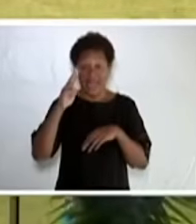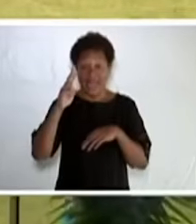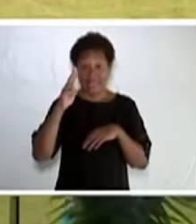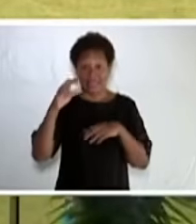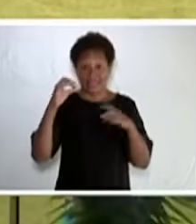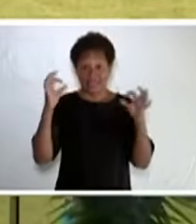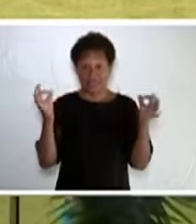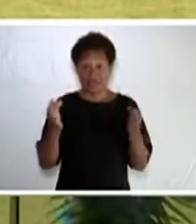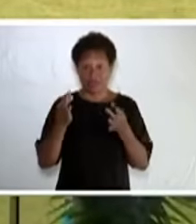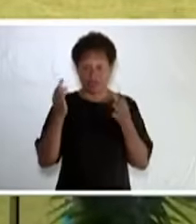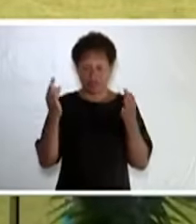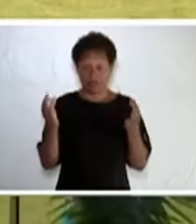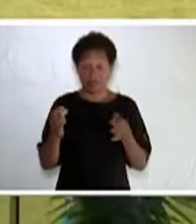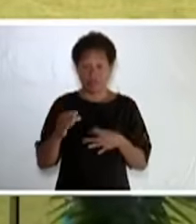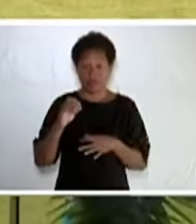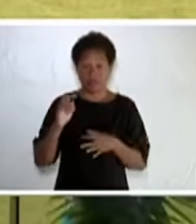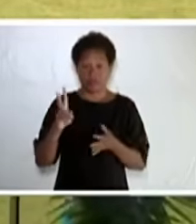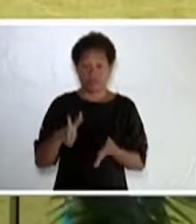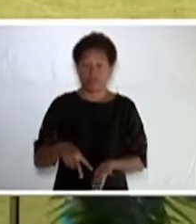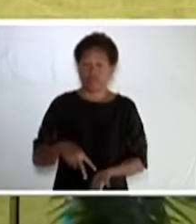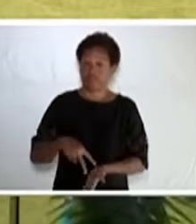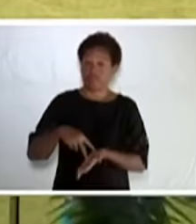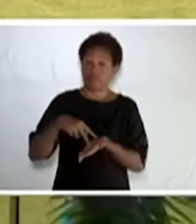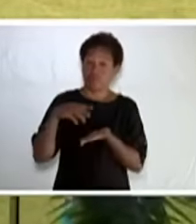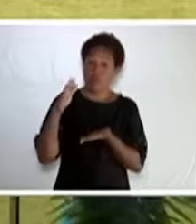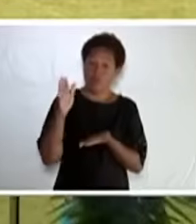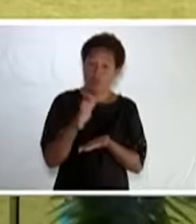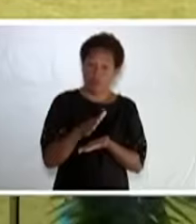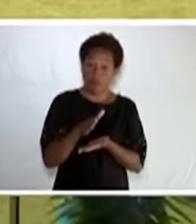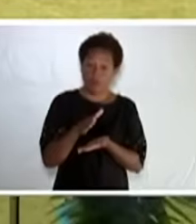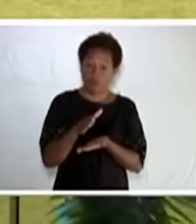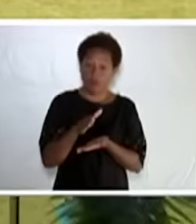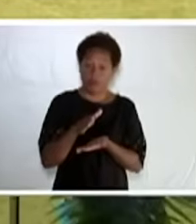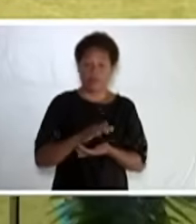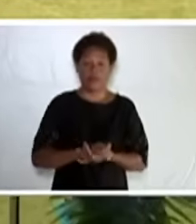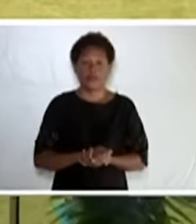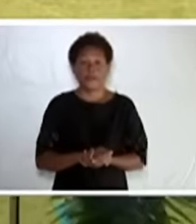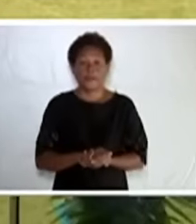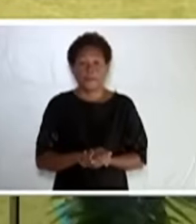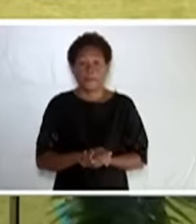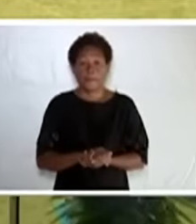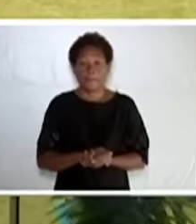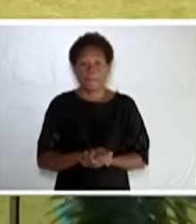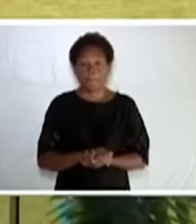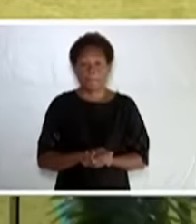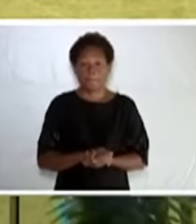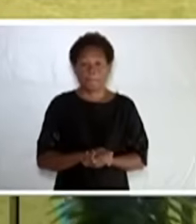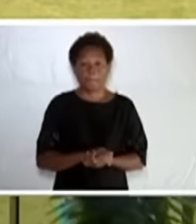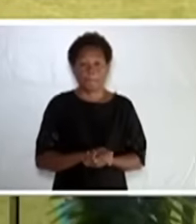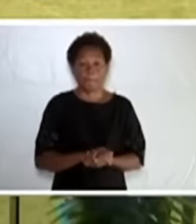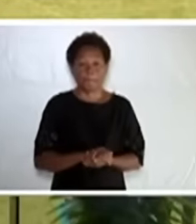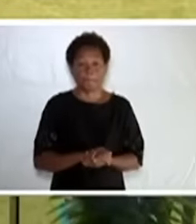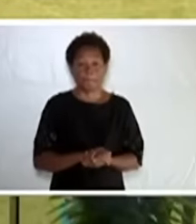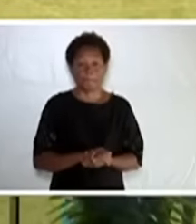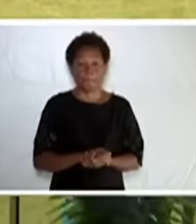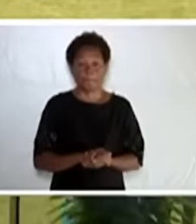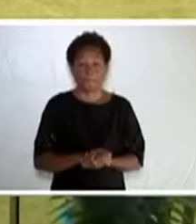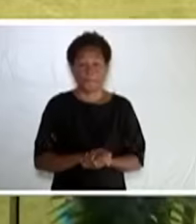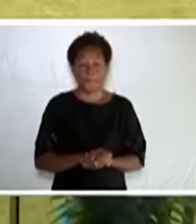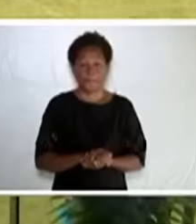on the stands would be required to be upstanding for the playing of the national anthem.